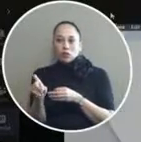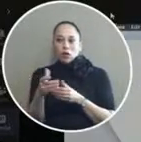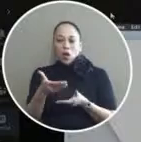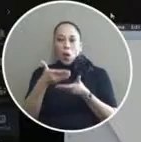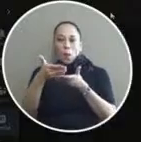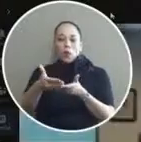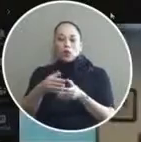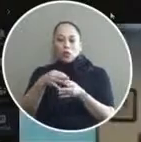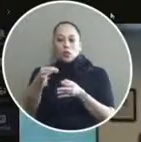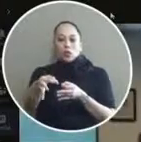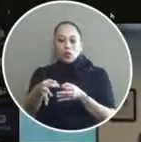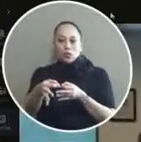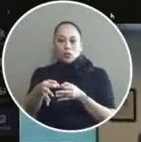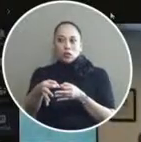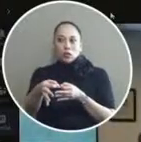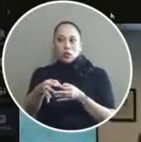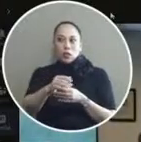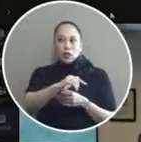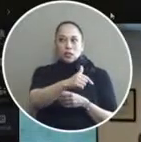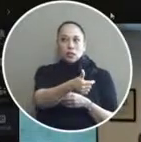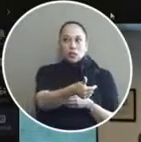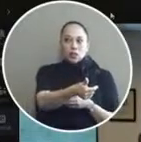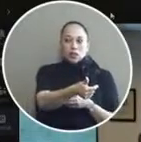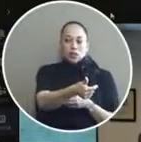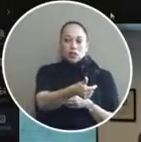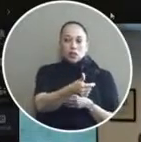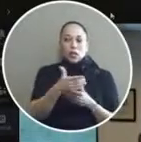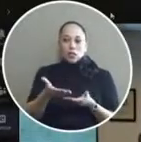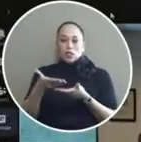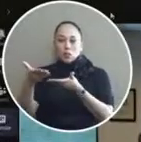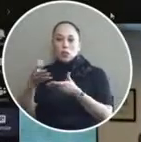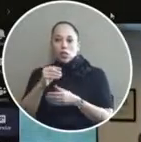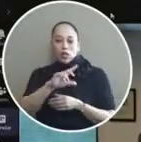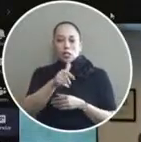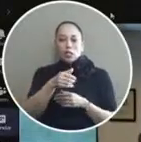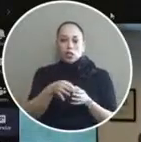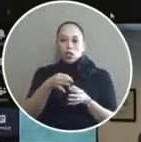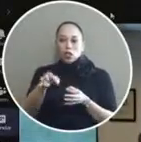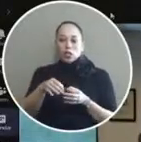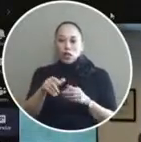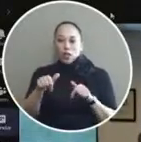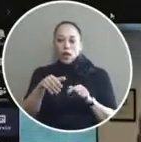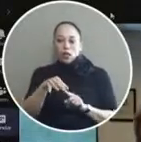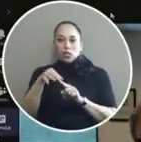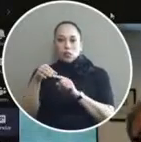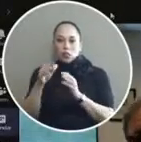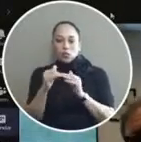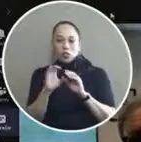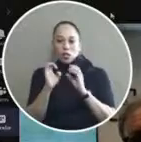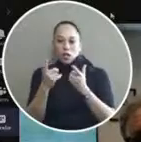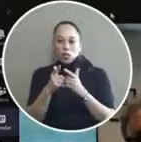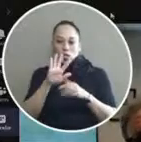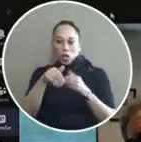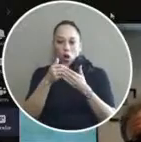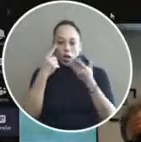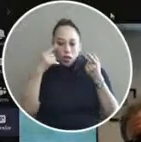Motion to adjourn. So moved. Second. There's a motion and a second to adjourn the special city council meeting. All in